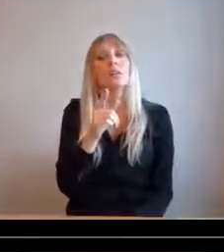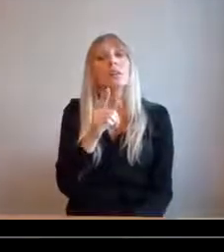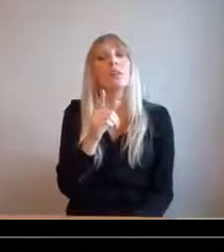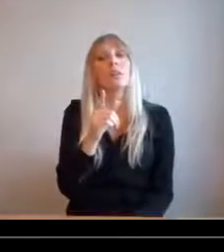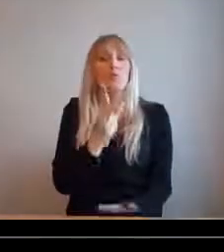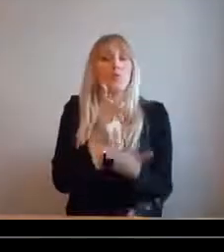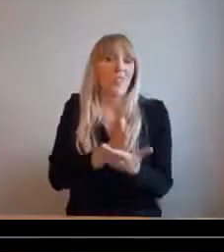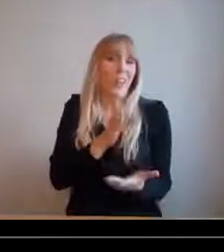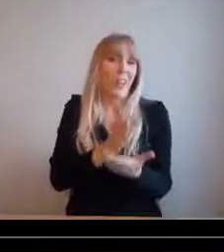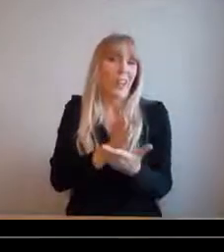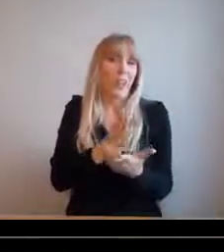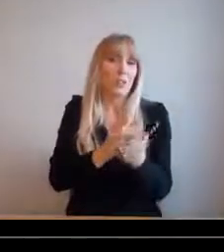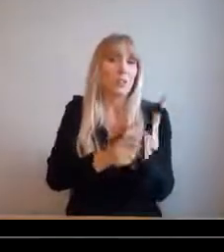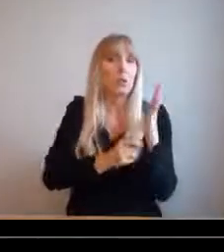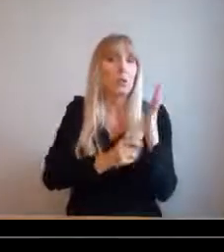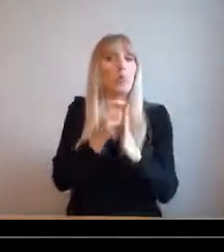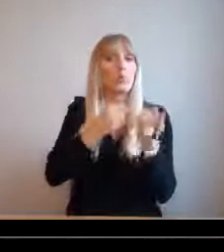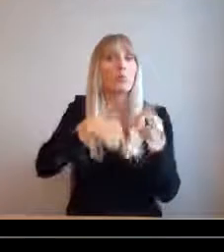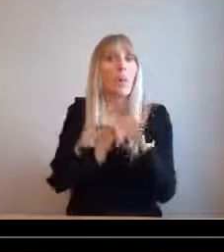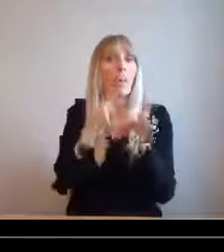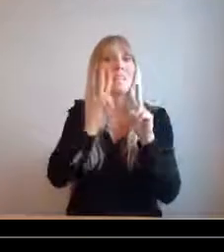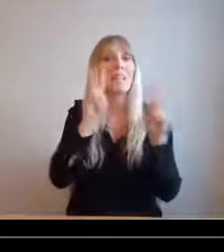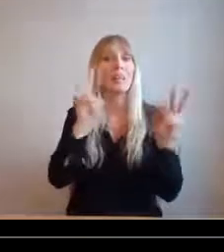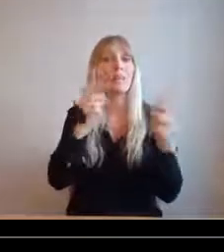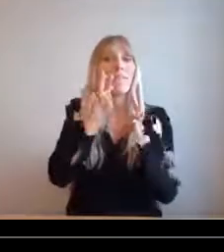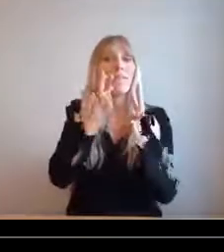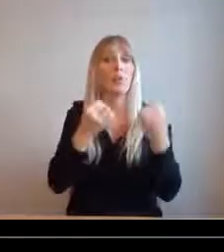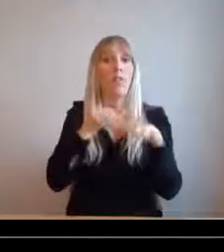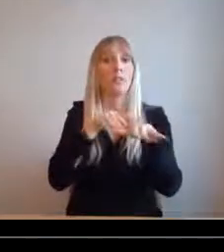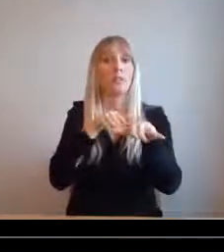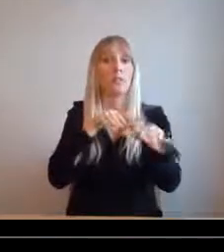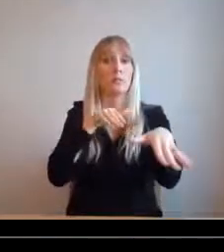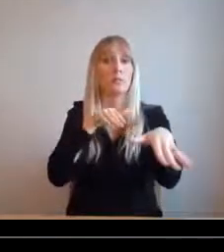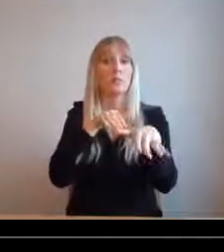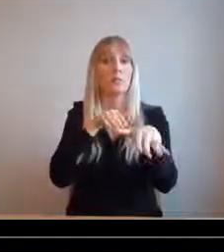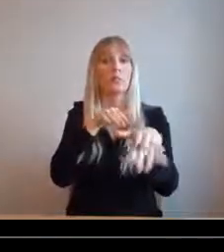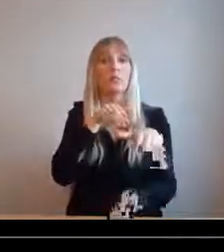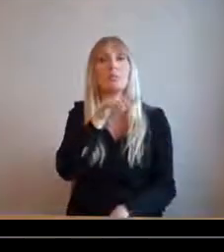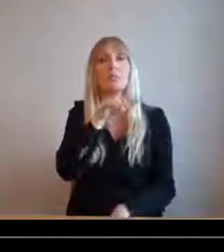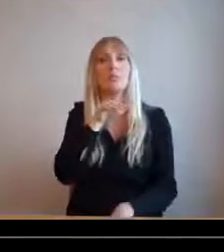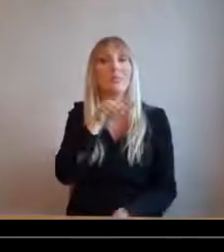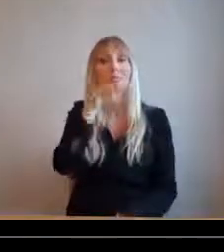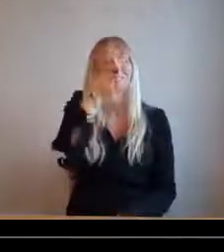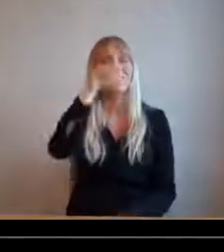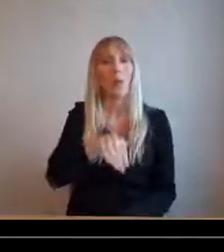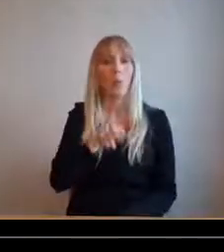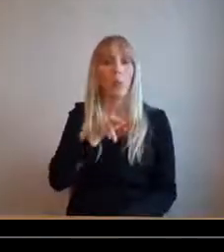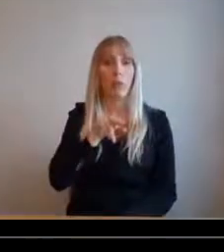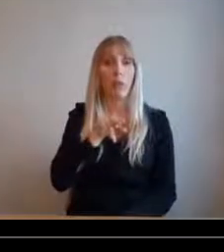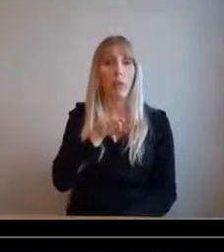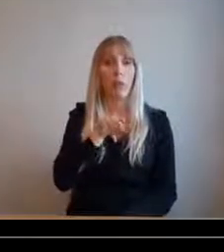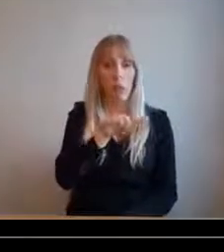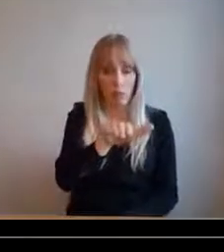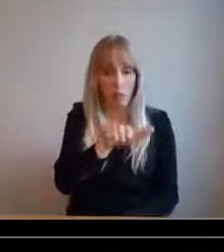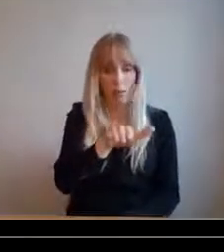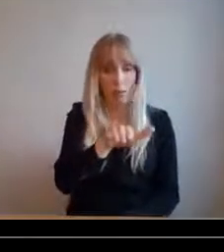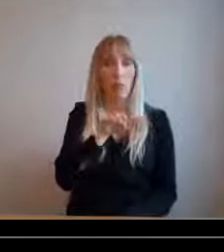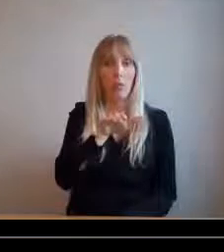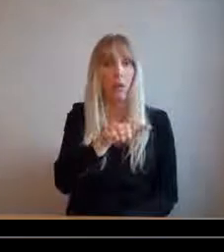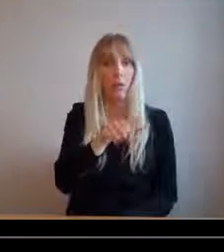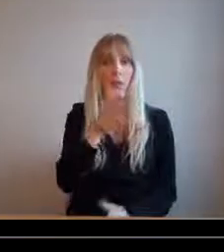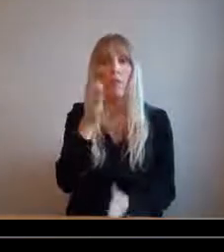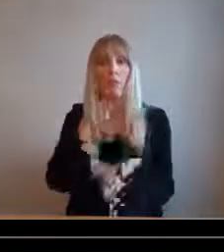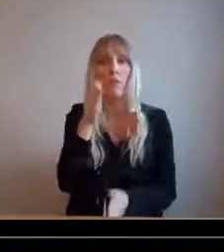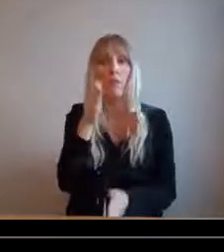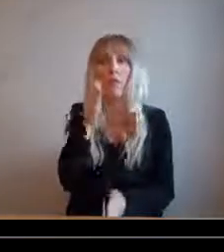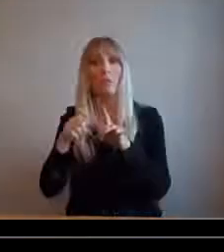principally to improve visibility for drivers who are heading southbound from the direction of the tunnel, southbound